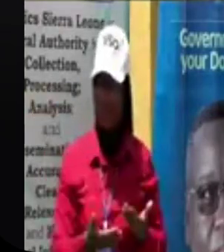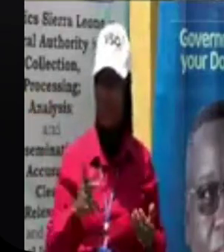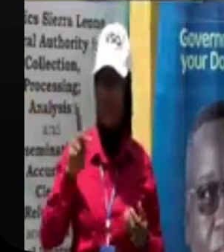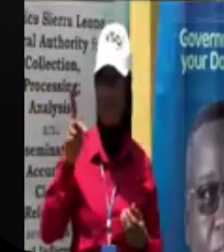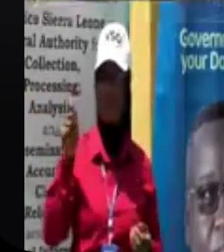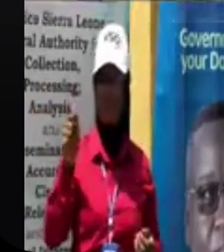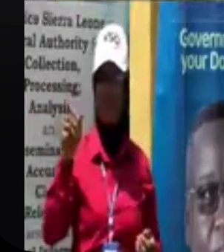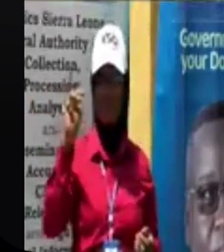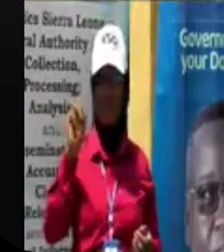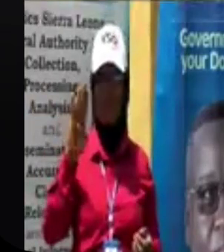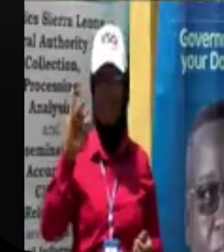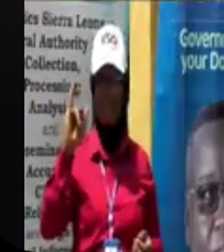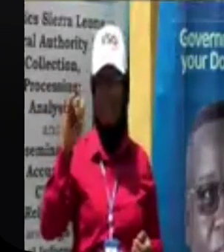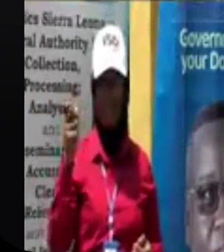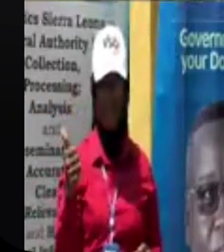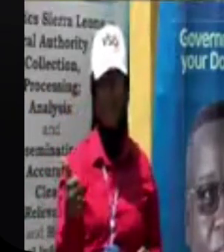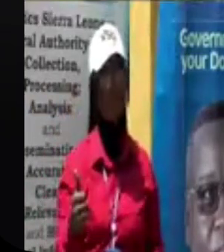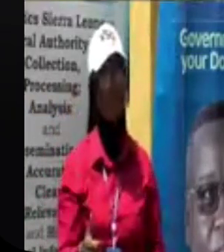for nothing.